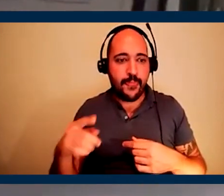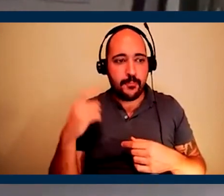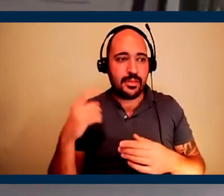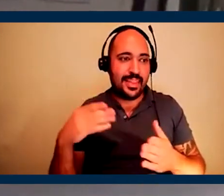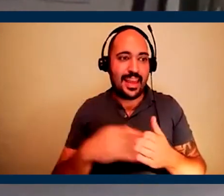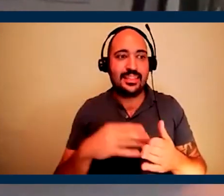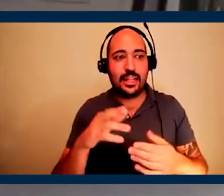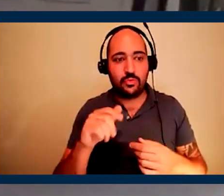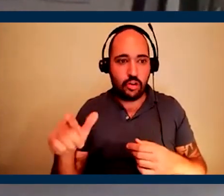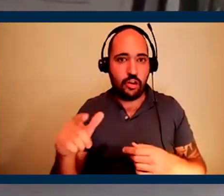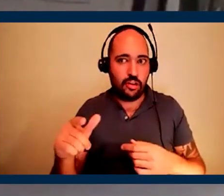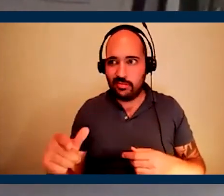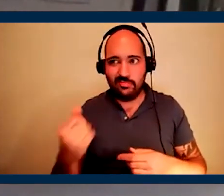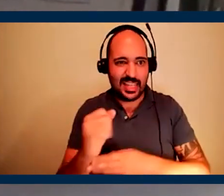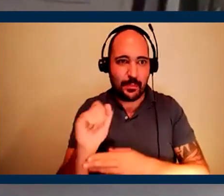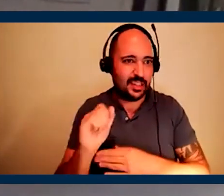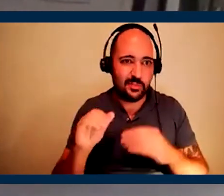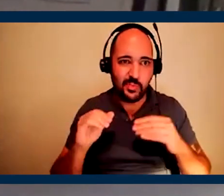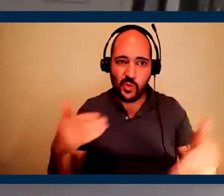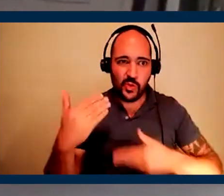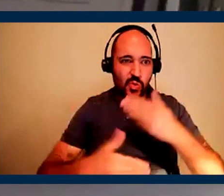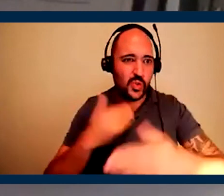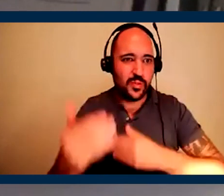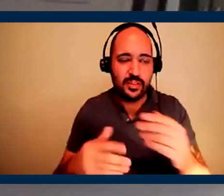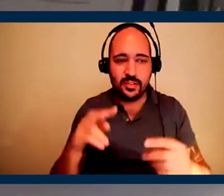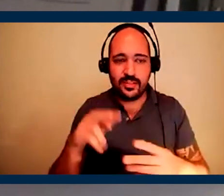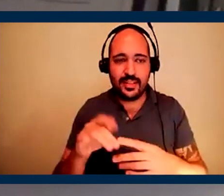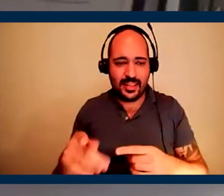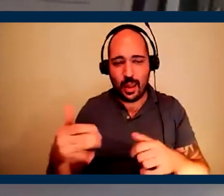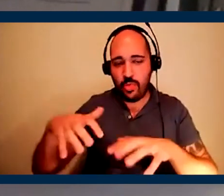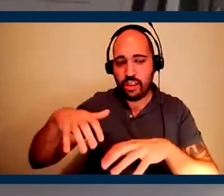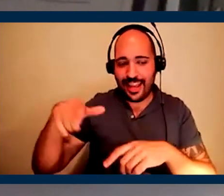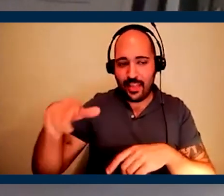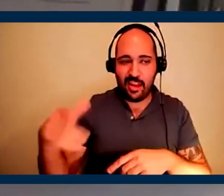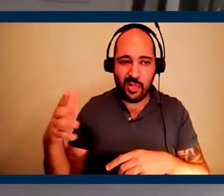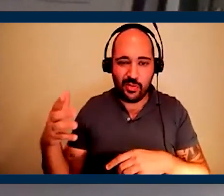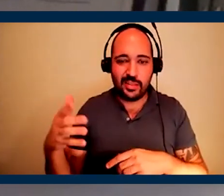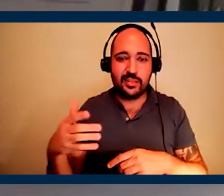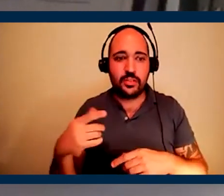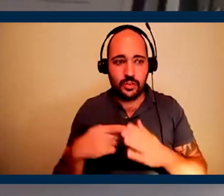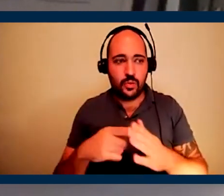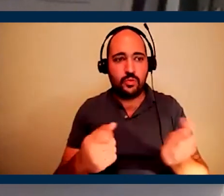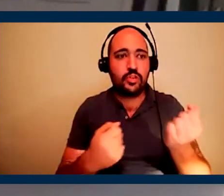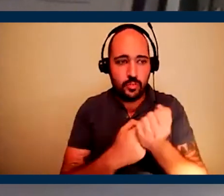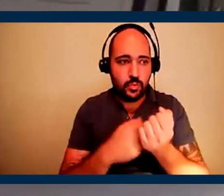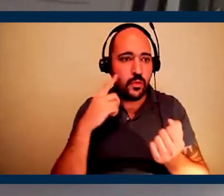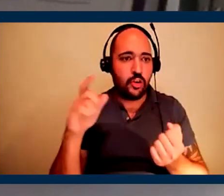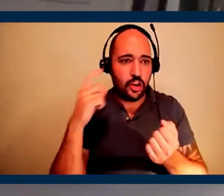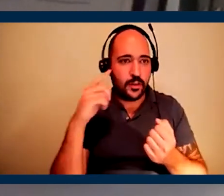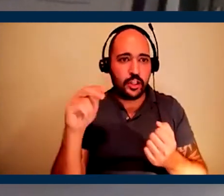anti-recall campaign is moving full speed ahead. Please visit that link. It's in the chat right now to show your support for Governor Newsom